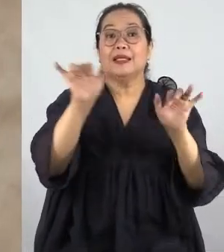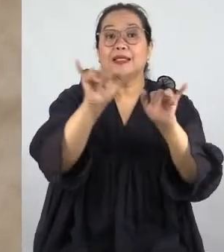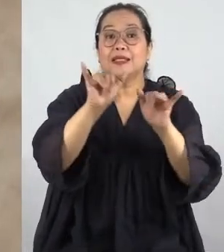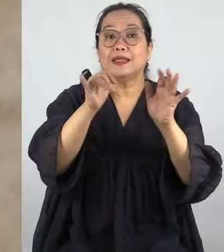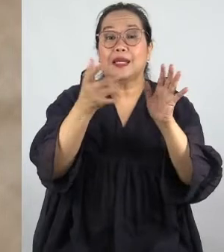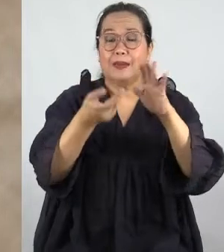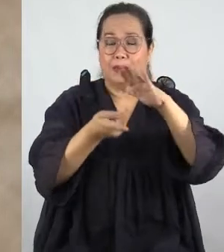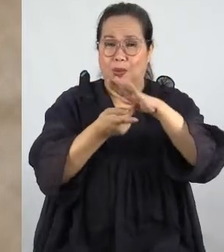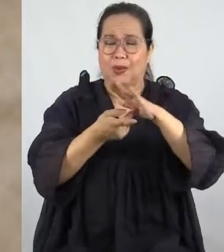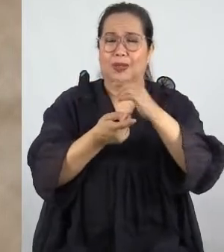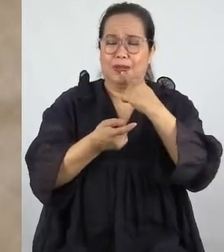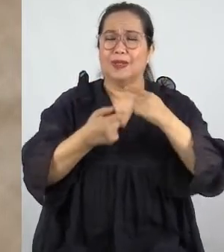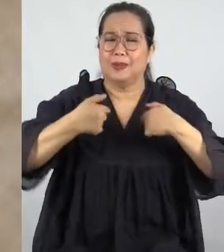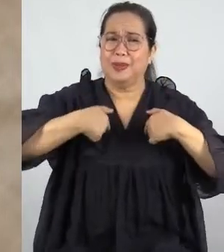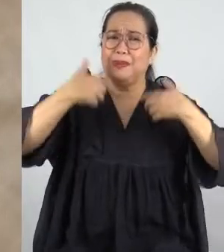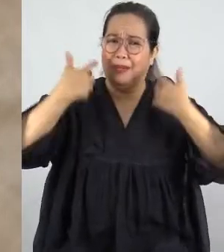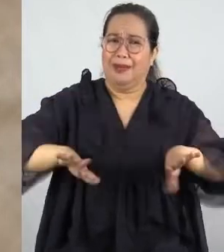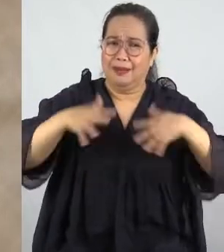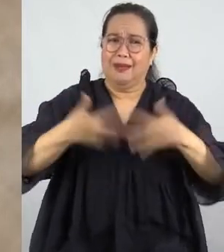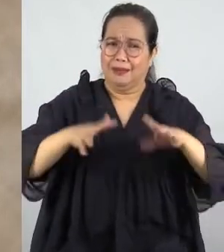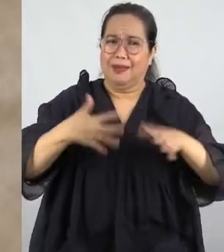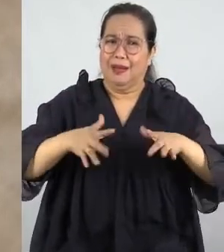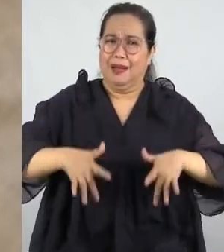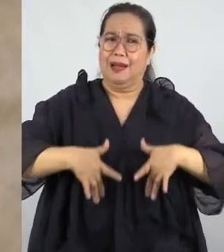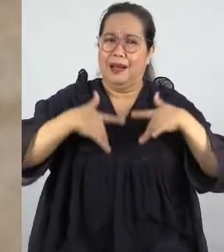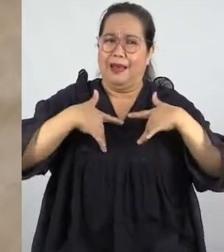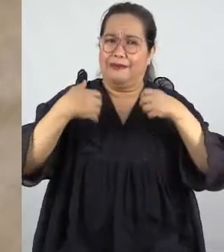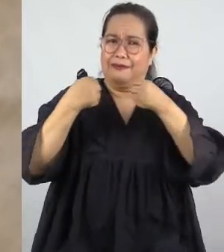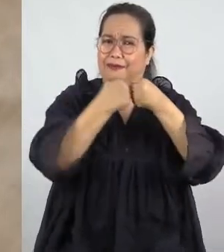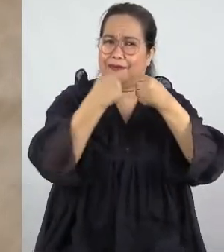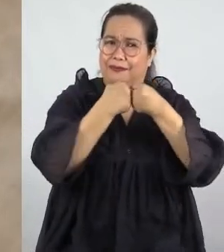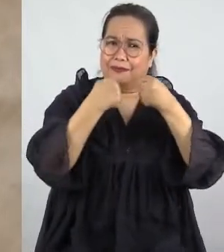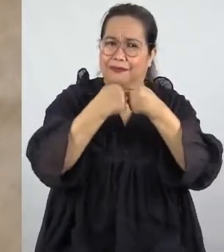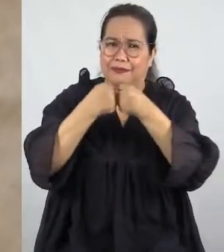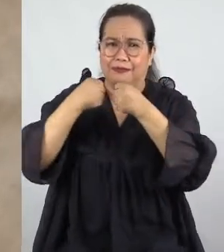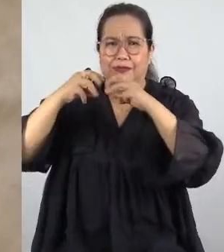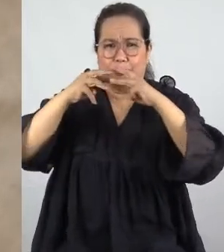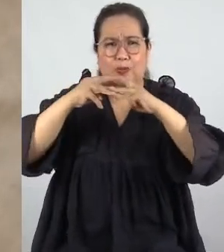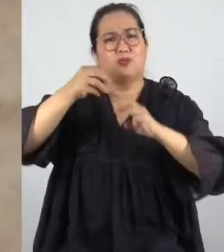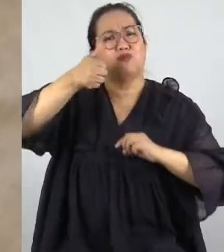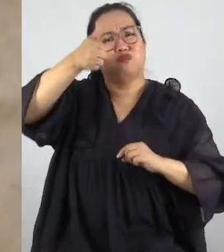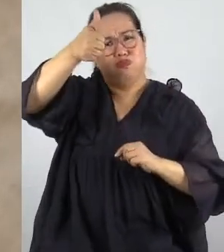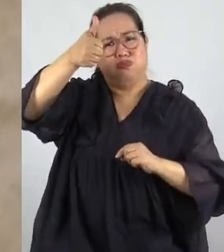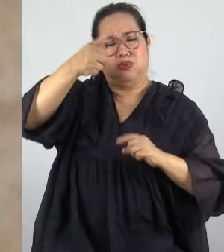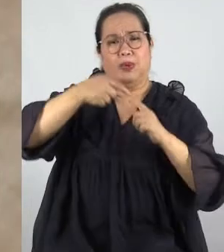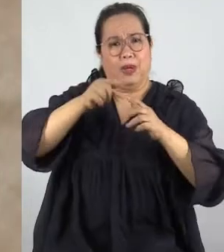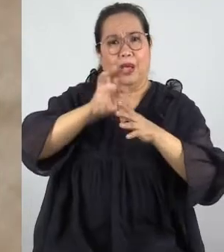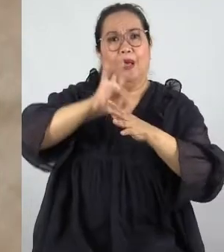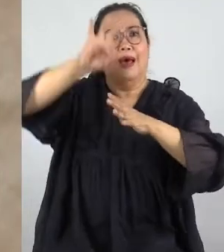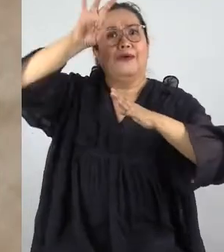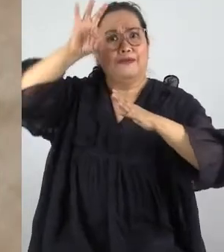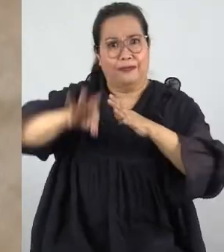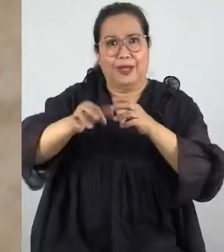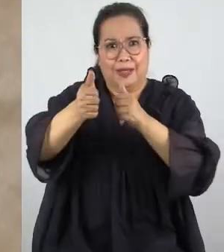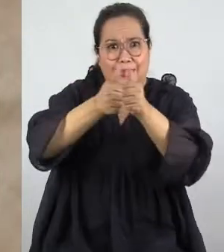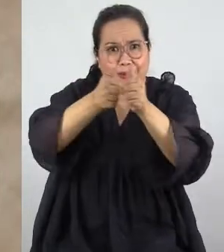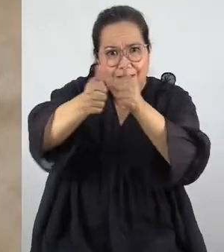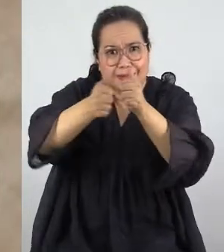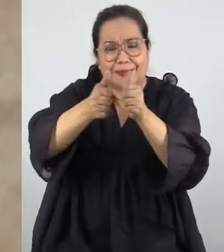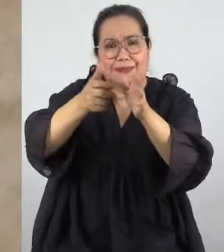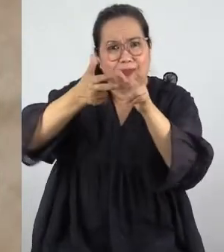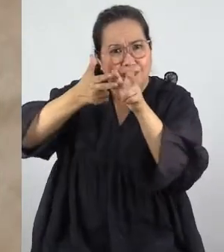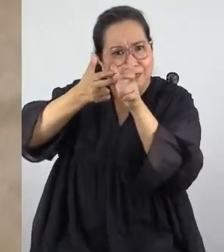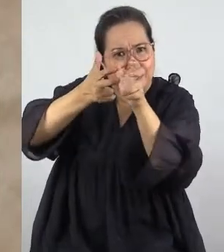have fought the good fight. Ganyan po ang buhay Kristiyano. I have finished the